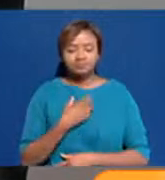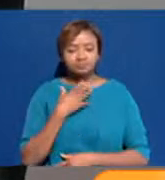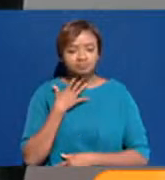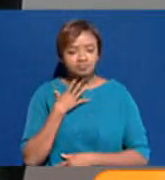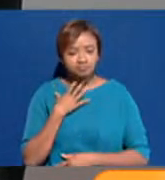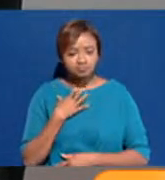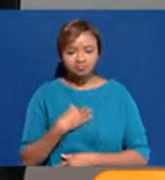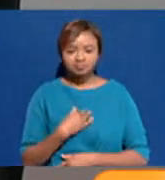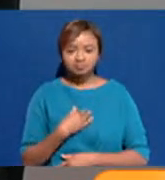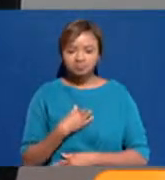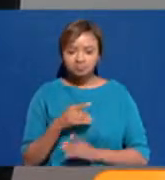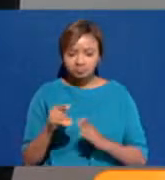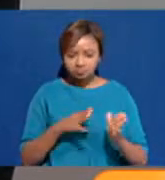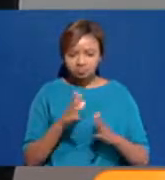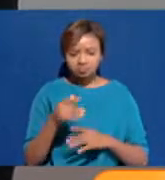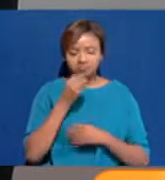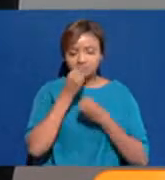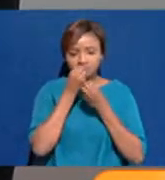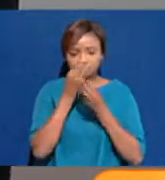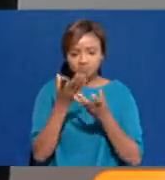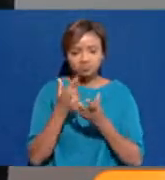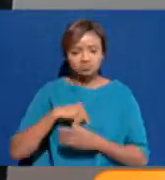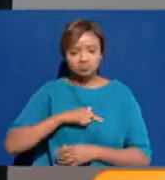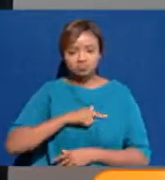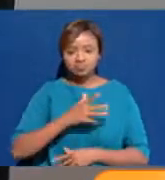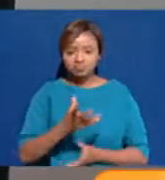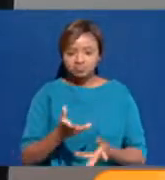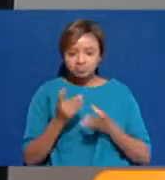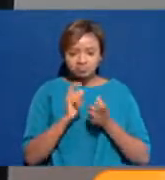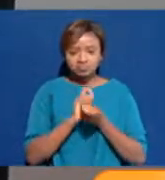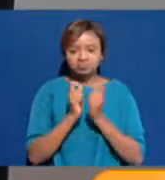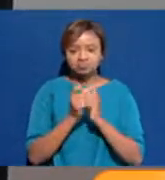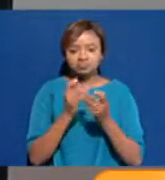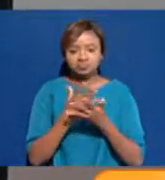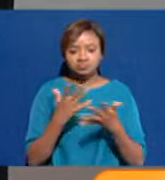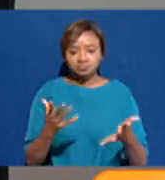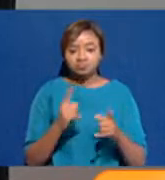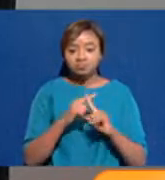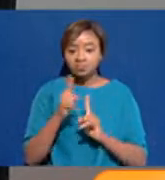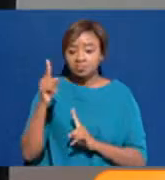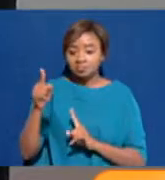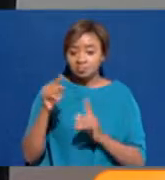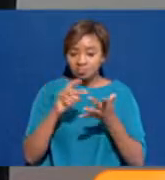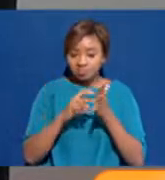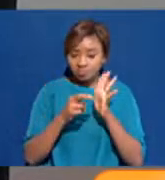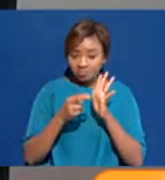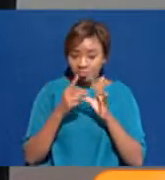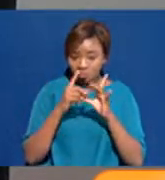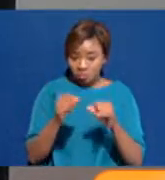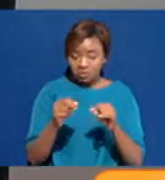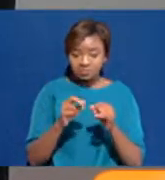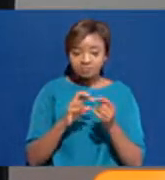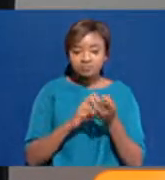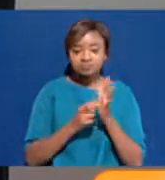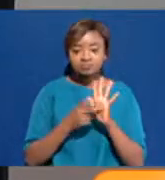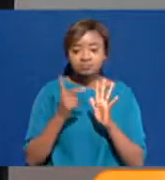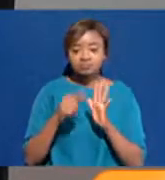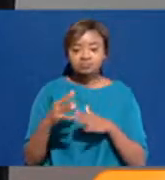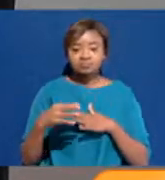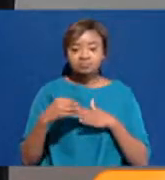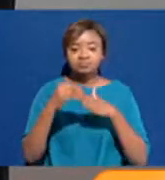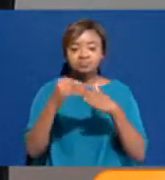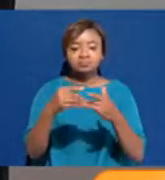all Africa that there is something we must change in our script. So what the Pope refers to is a leadership